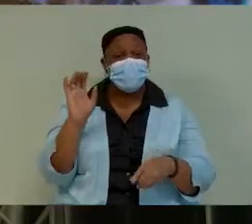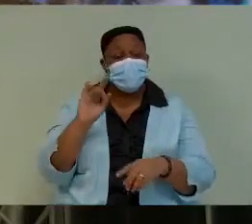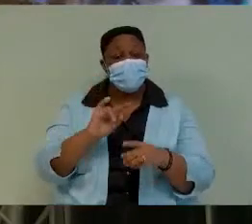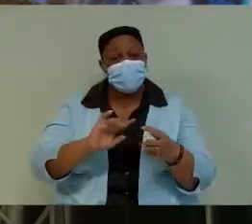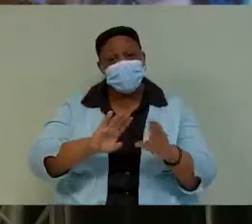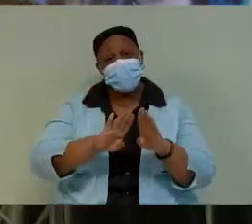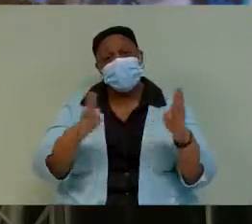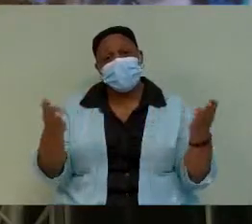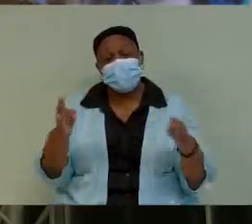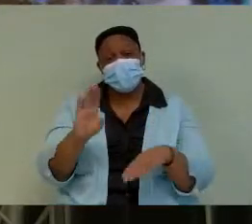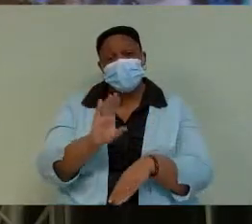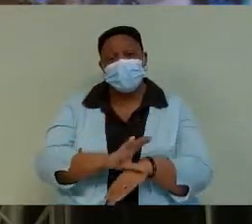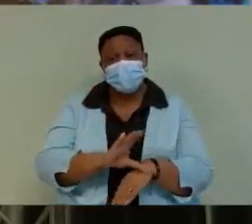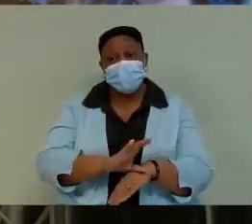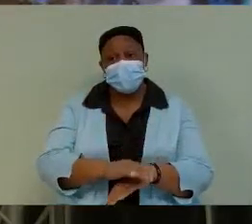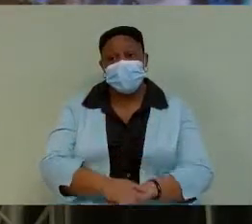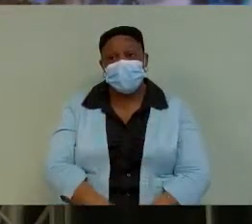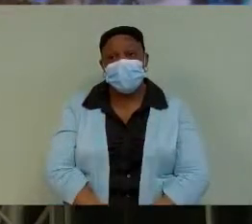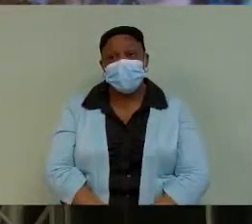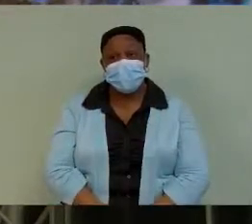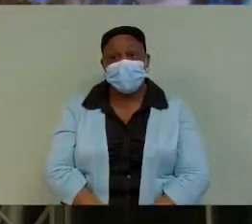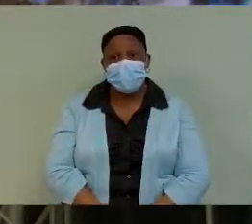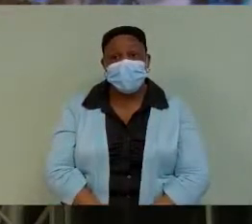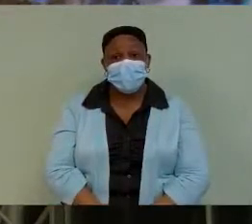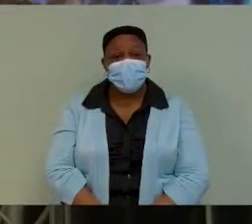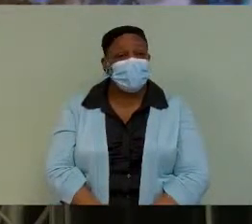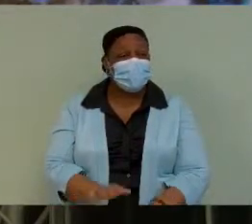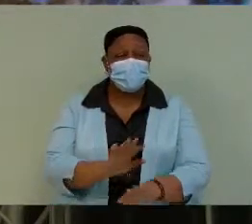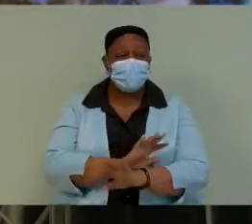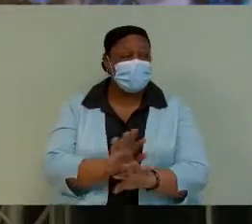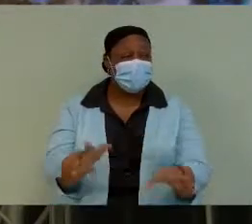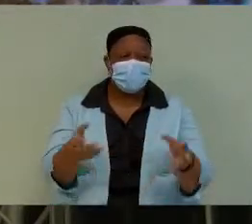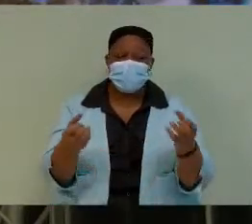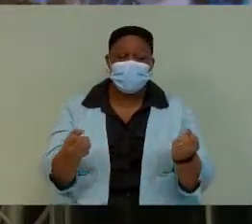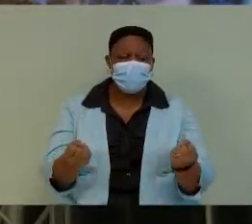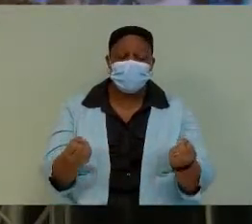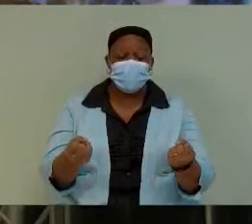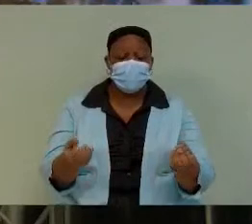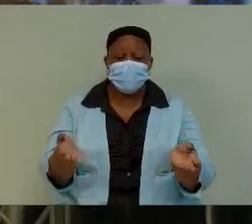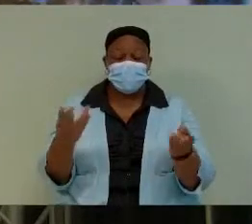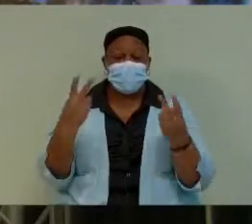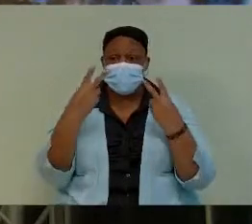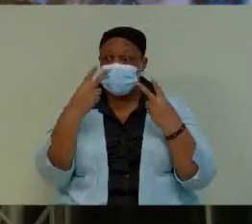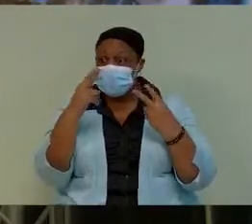be necessary to police the churches.